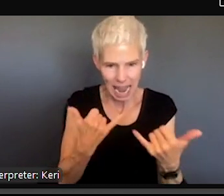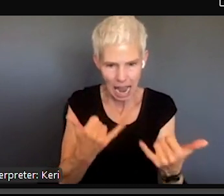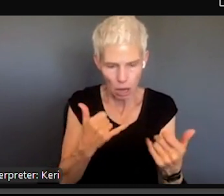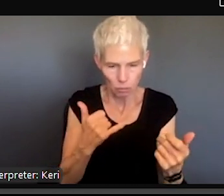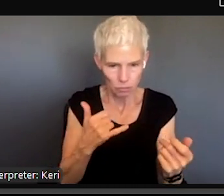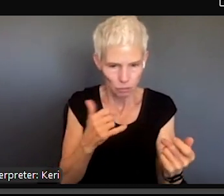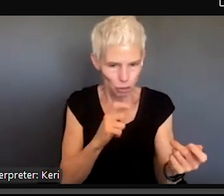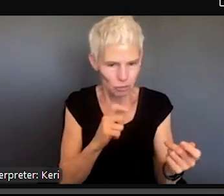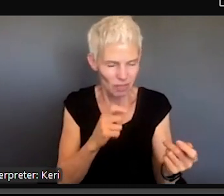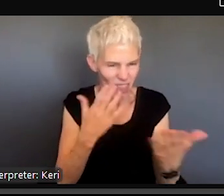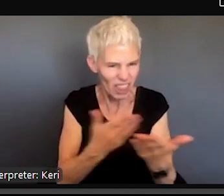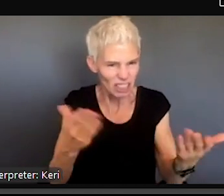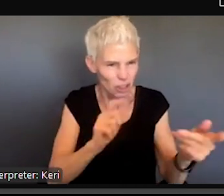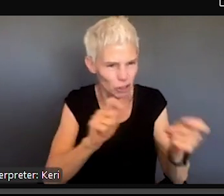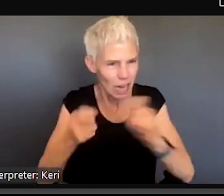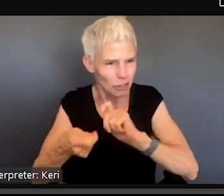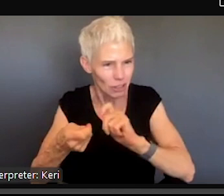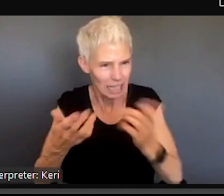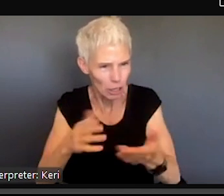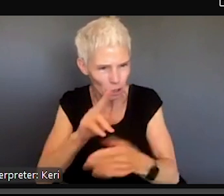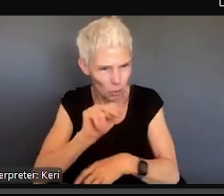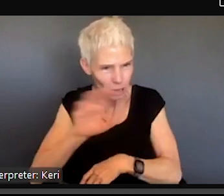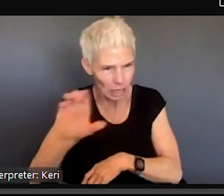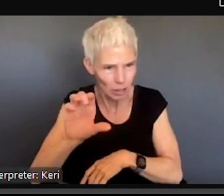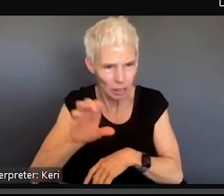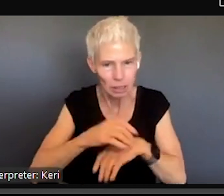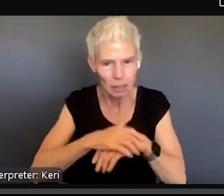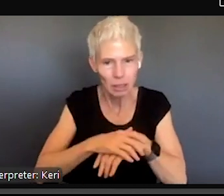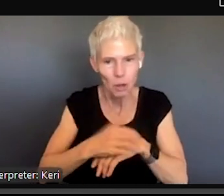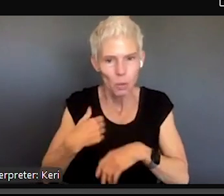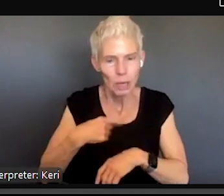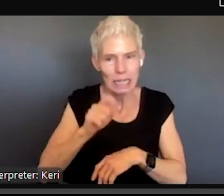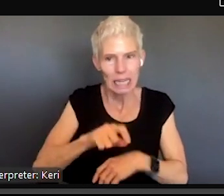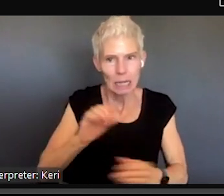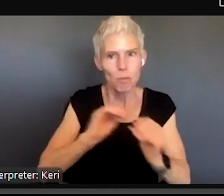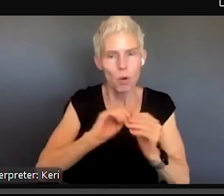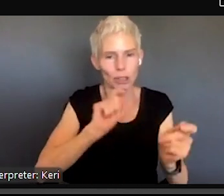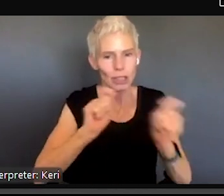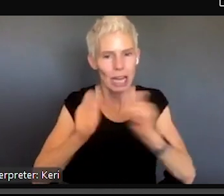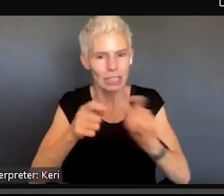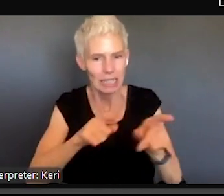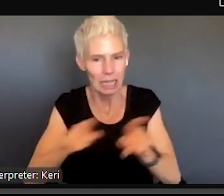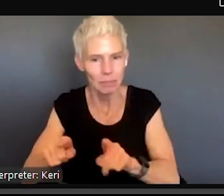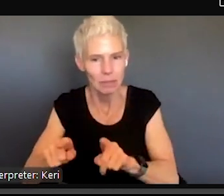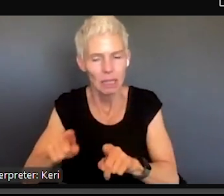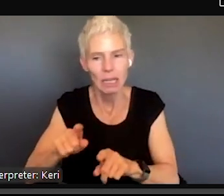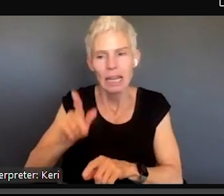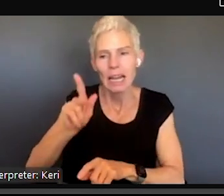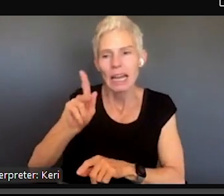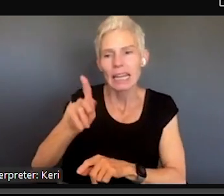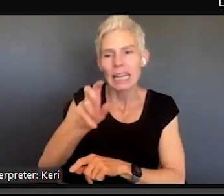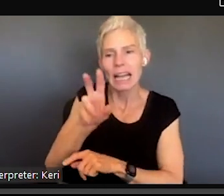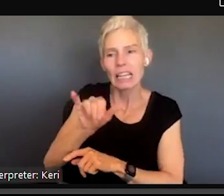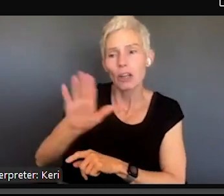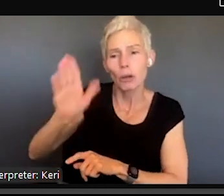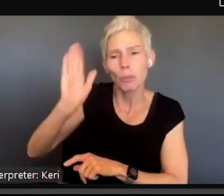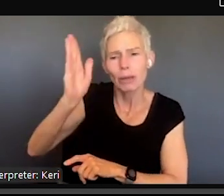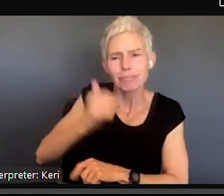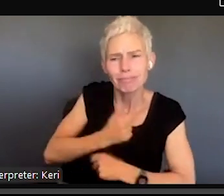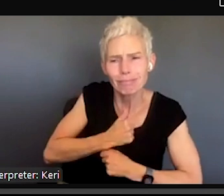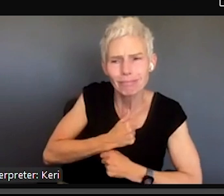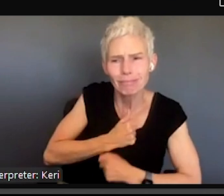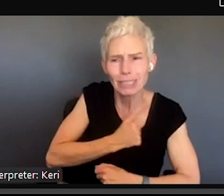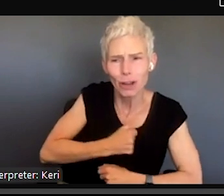North Carolina. We need more changes, and I'm sorry I missed Kelly's presentation today. So hopefully